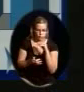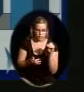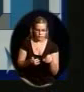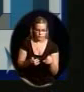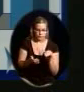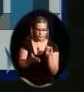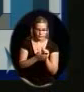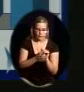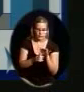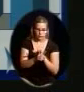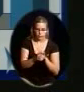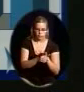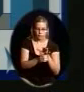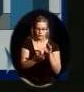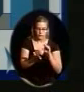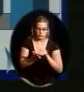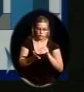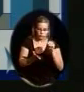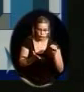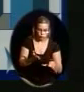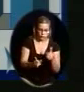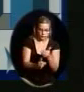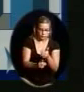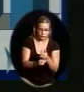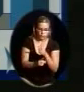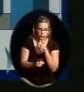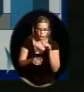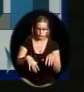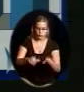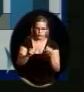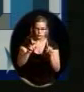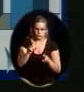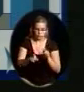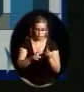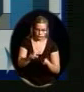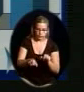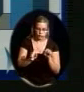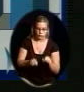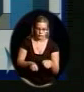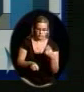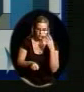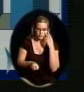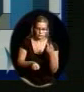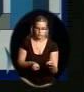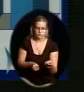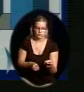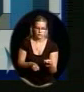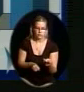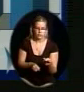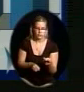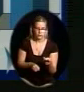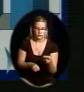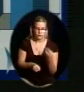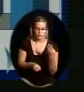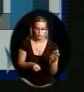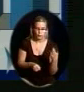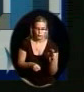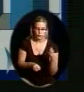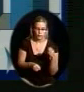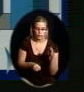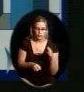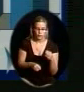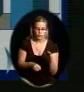the demographics of the students who took the survey. So as you can see, the blue is